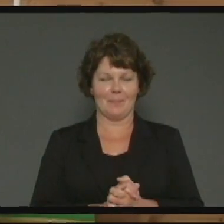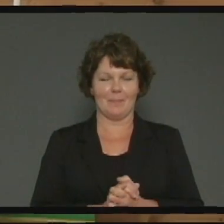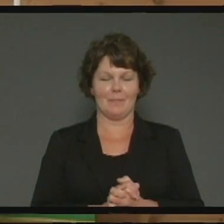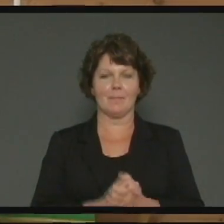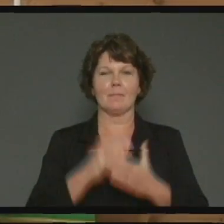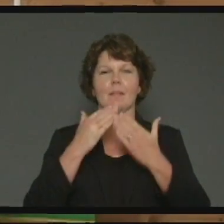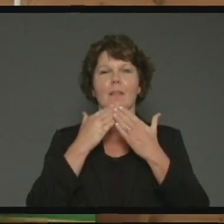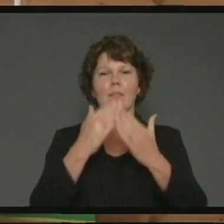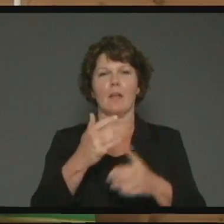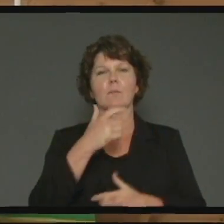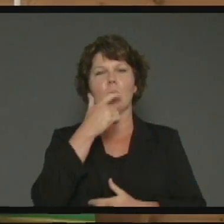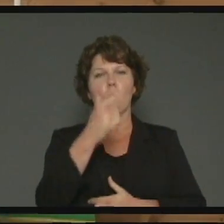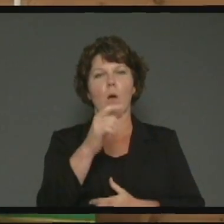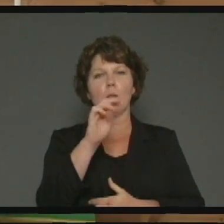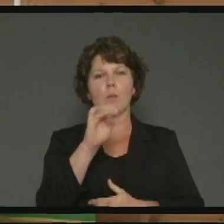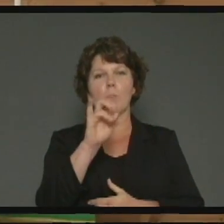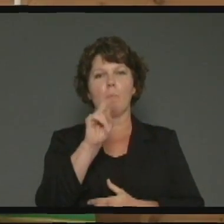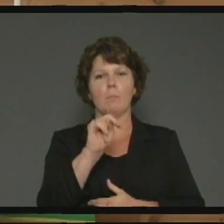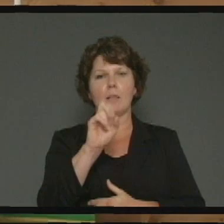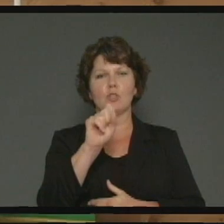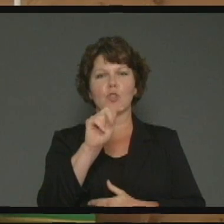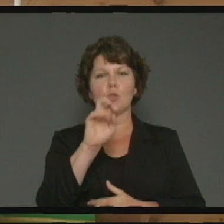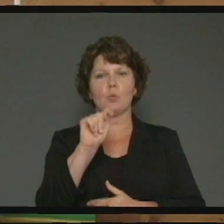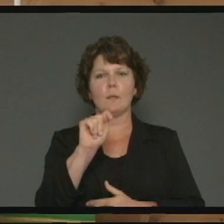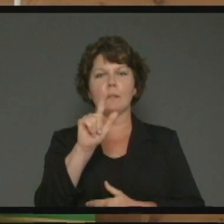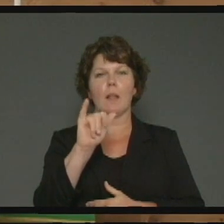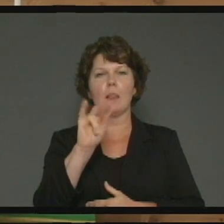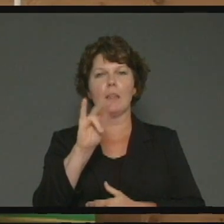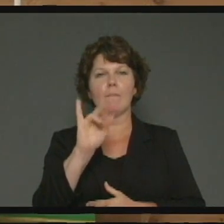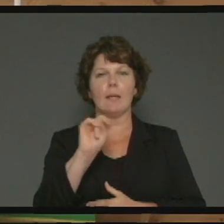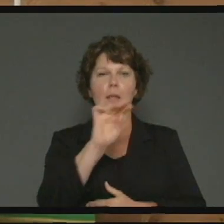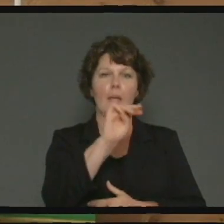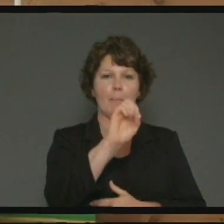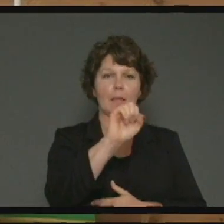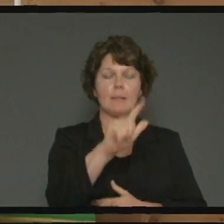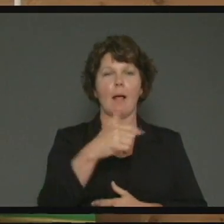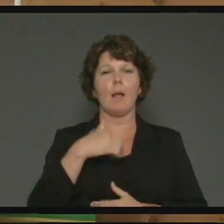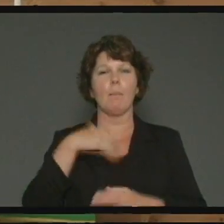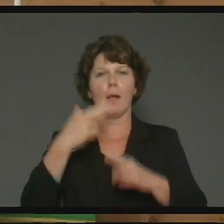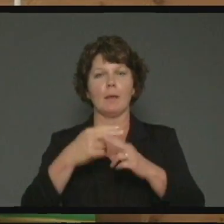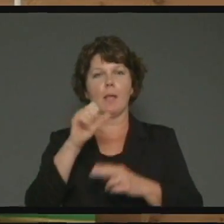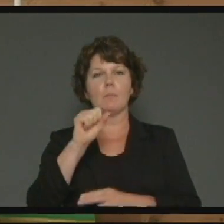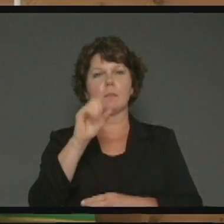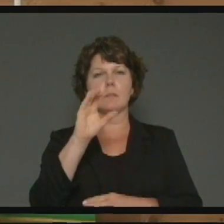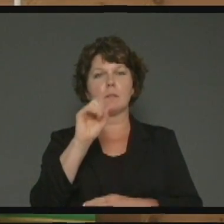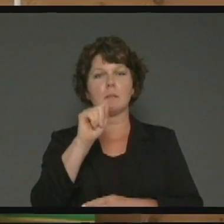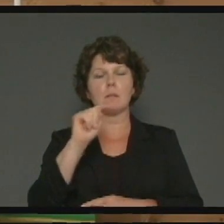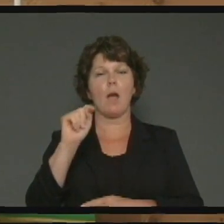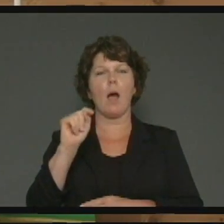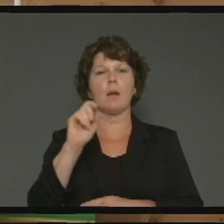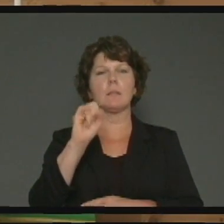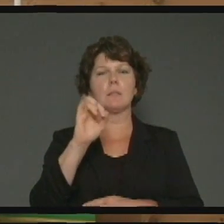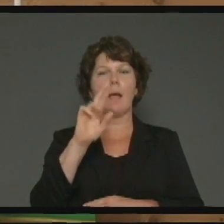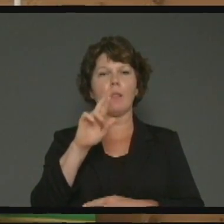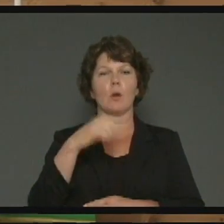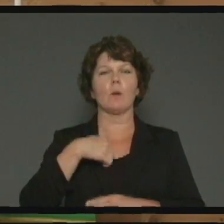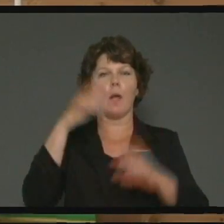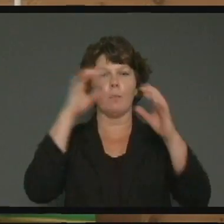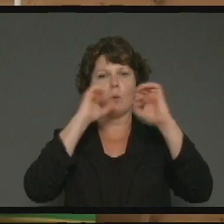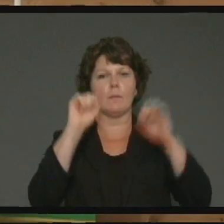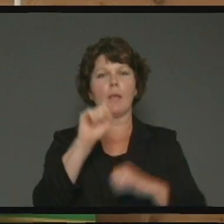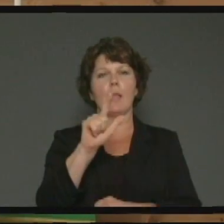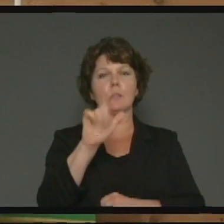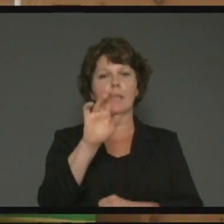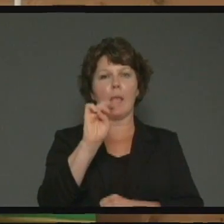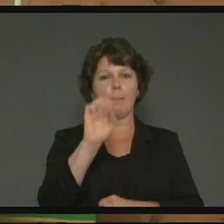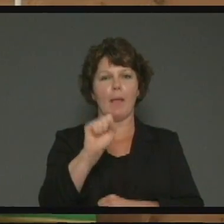Thank you for tuning in to Main Street Living. I am Pastor Scott Seiler, the president of the South Dakota District of the Lutheran Church, Missouri Synod,